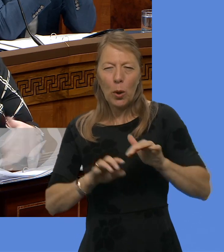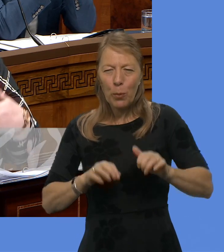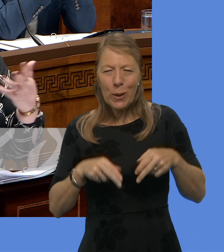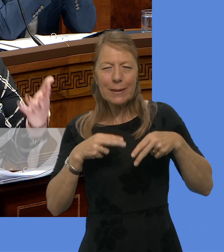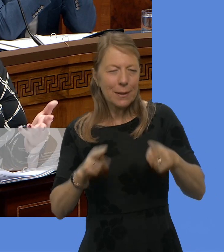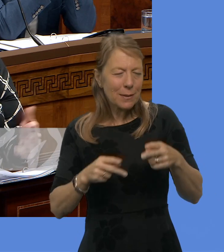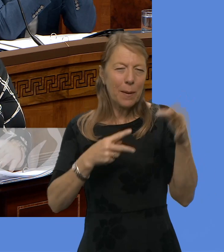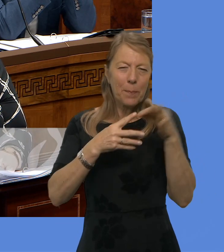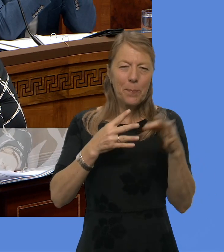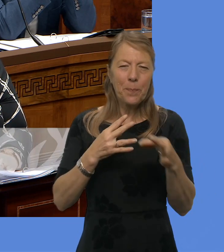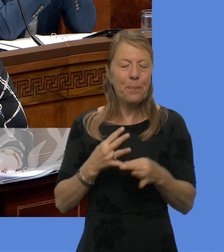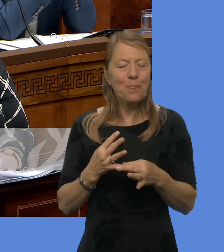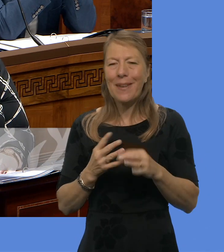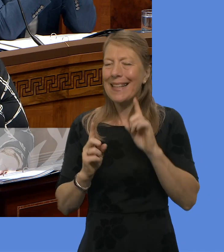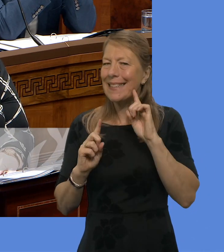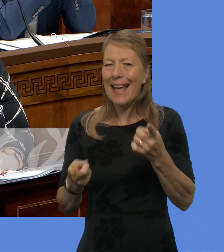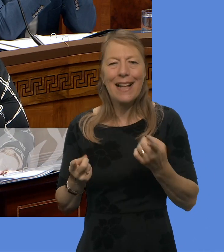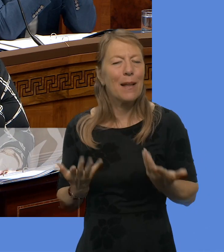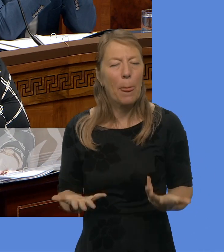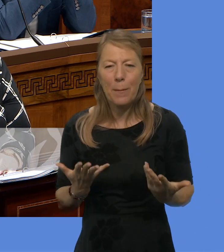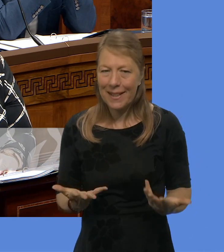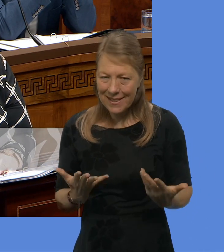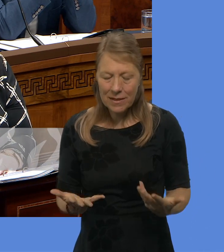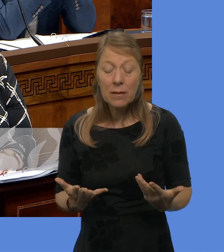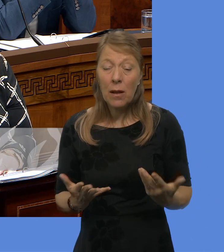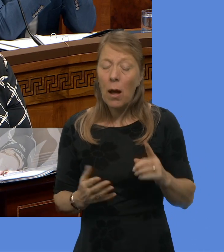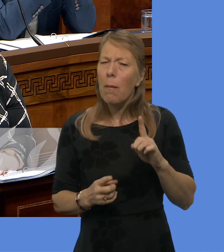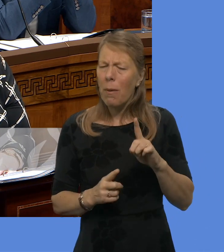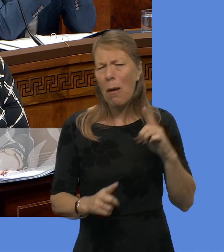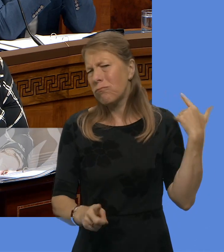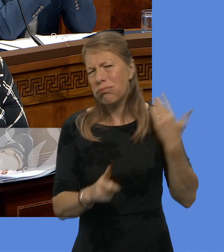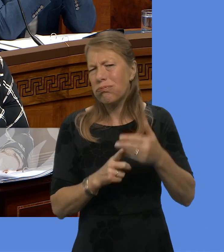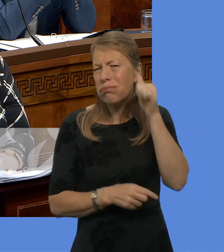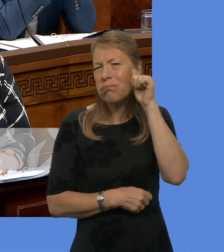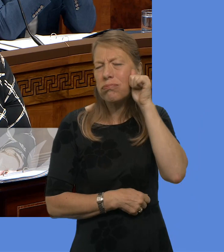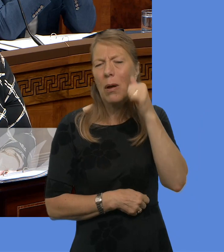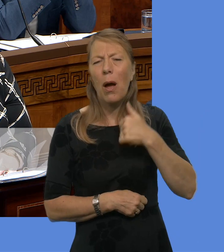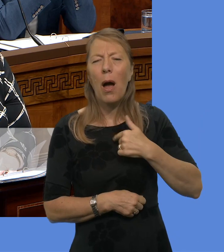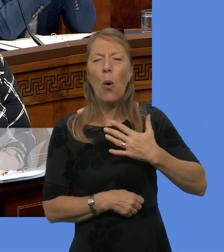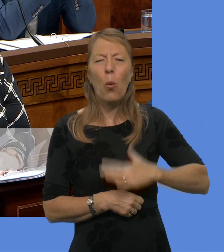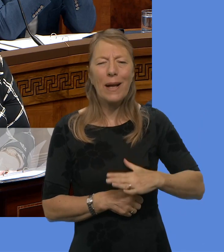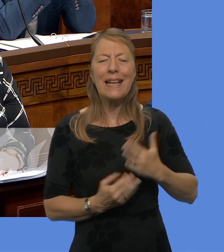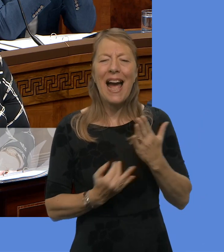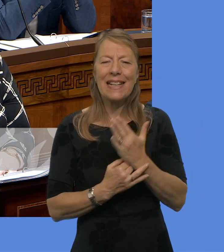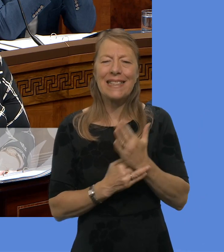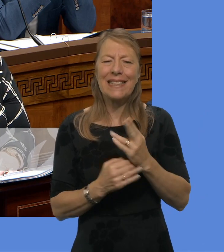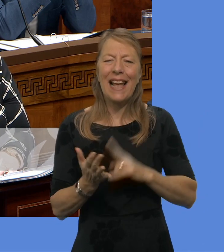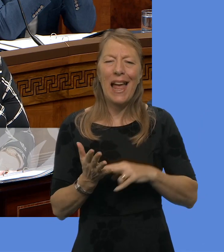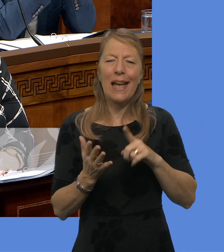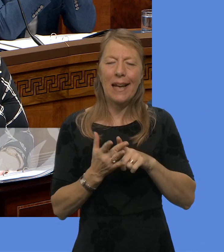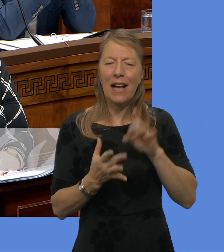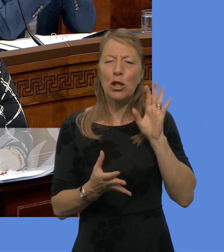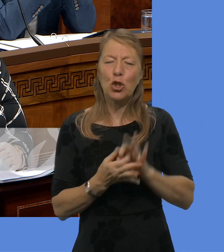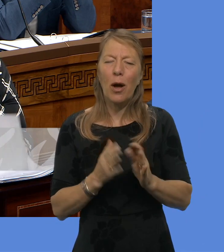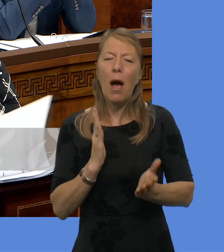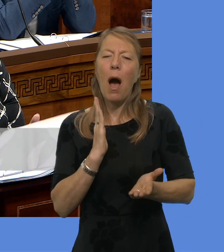applicants and actually increasing fees. The long-standing aim, however, has been for Access NI to join the update service provided by the Disclosure and Barring